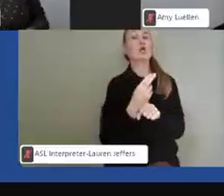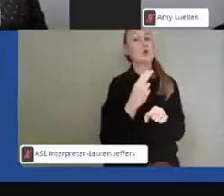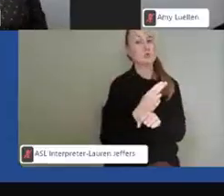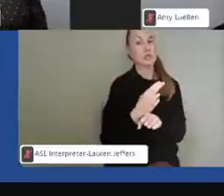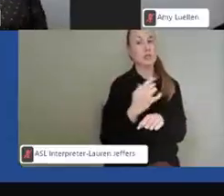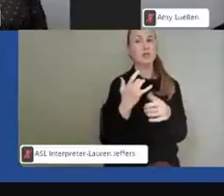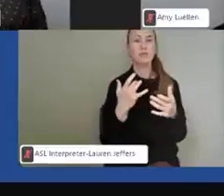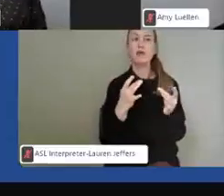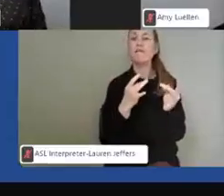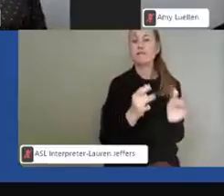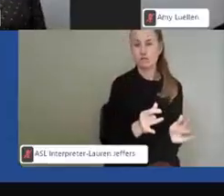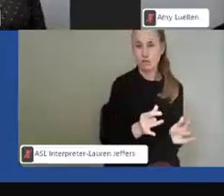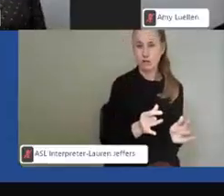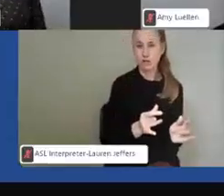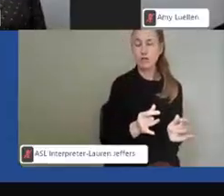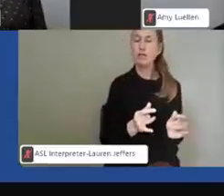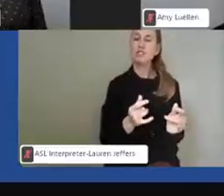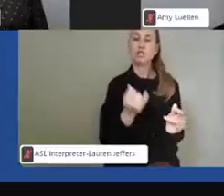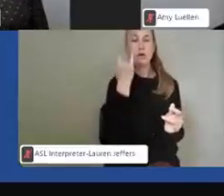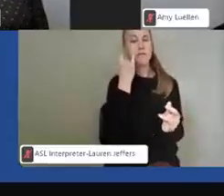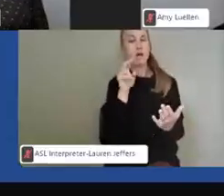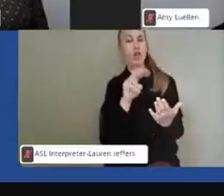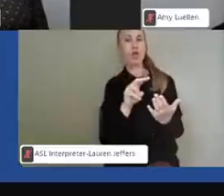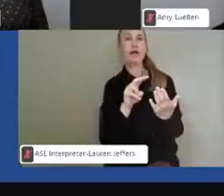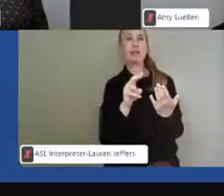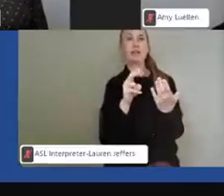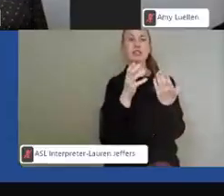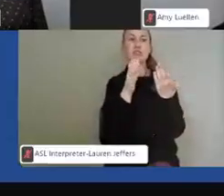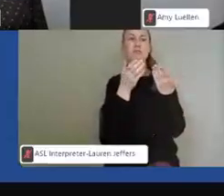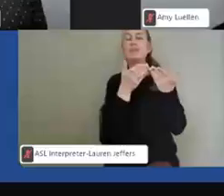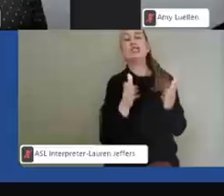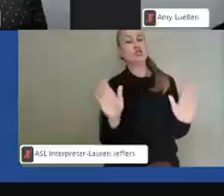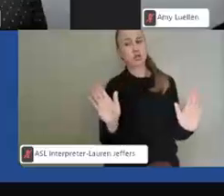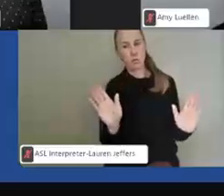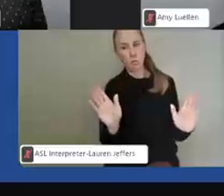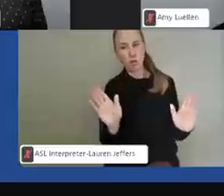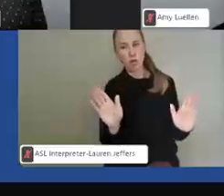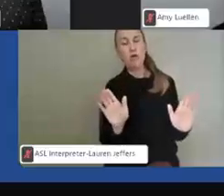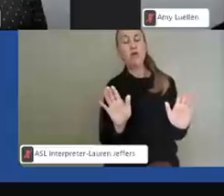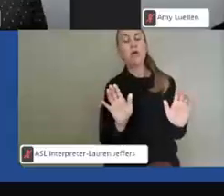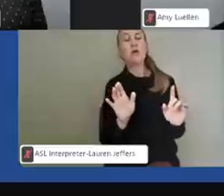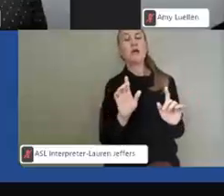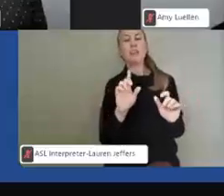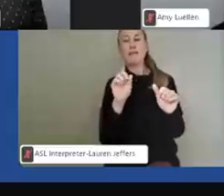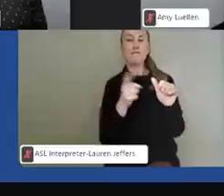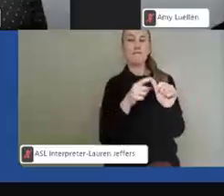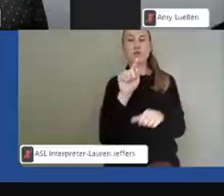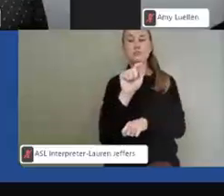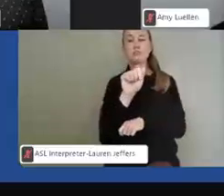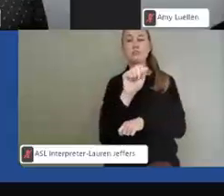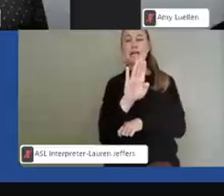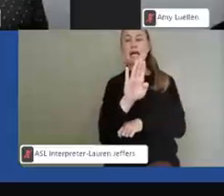I like to see, if I'm looking at just kind of the overall health of the dashboard or the overall health of the spill, is that first tab, which is